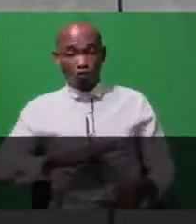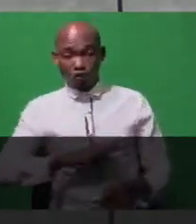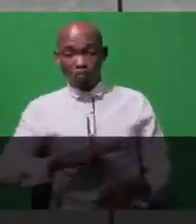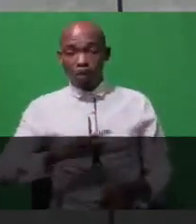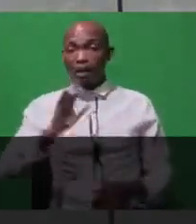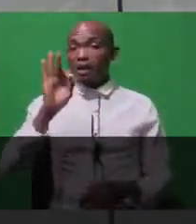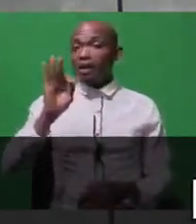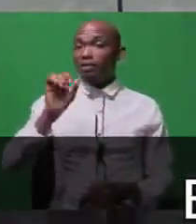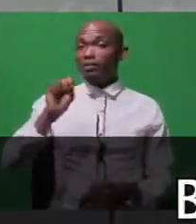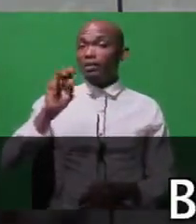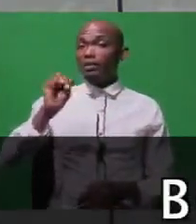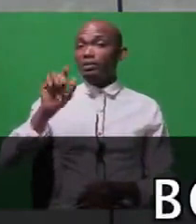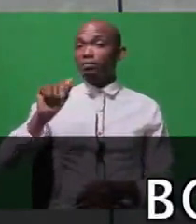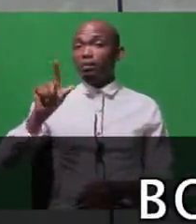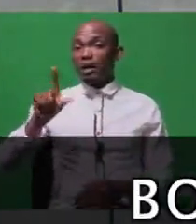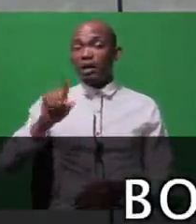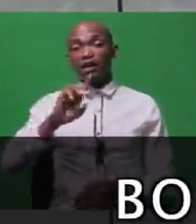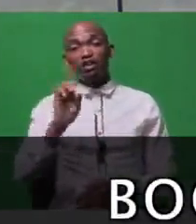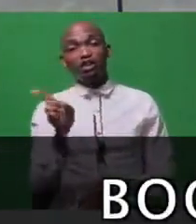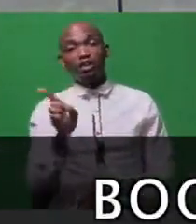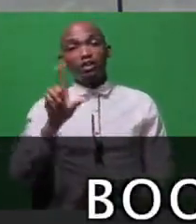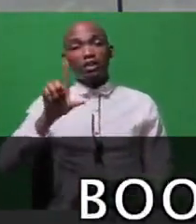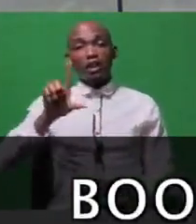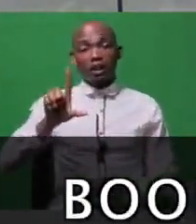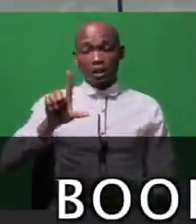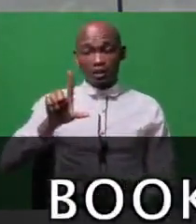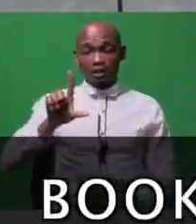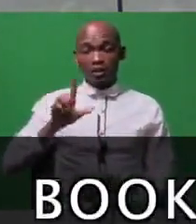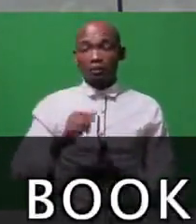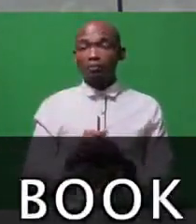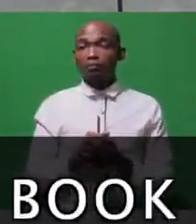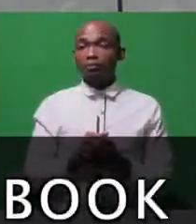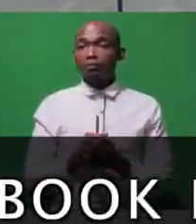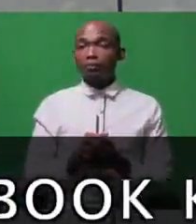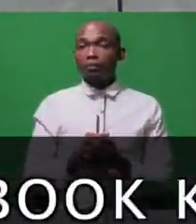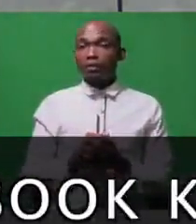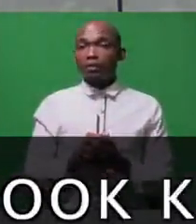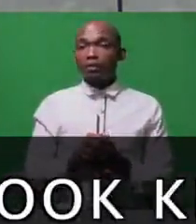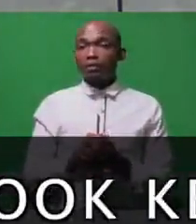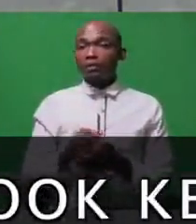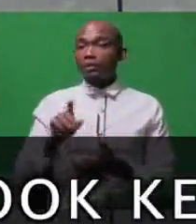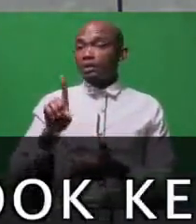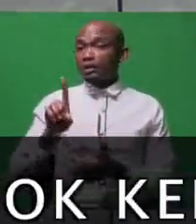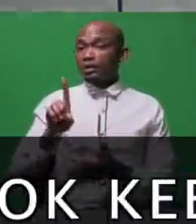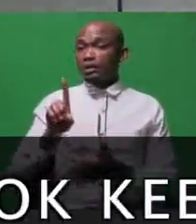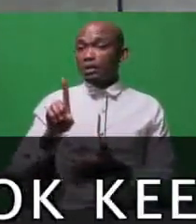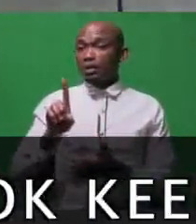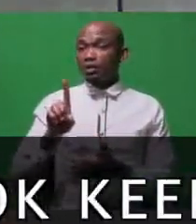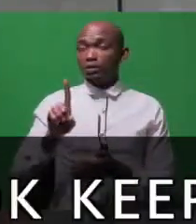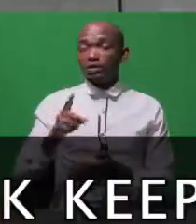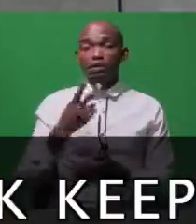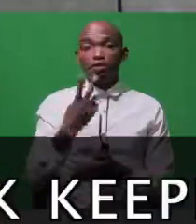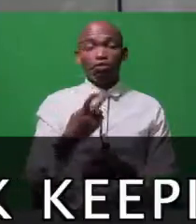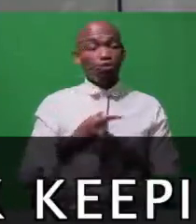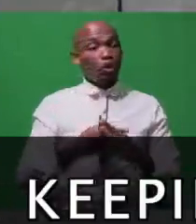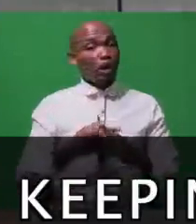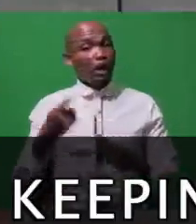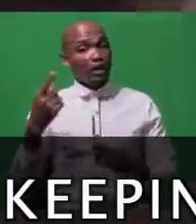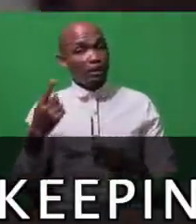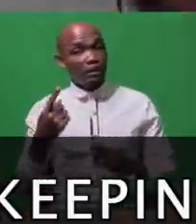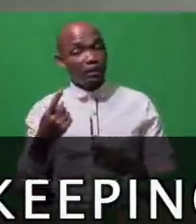general ledger. How much discount? 200 is. How much will pay